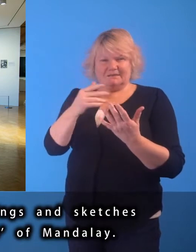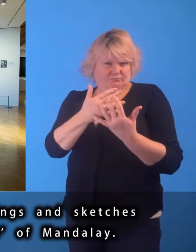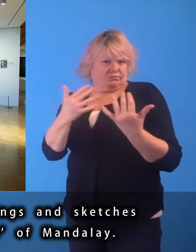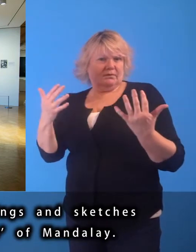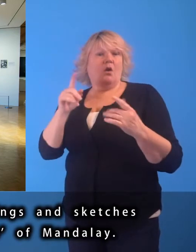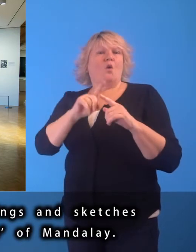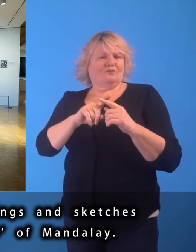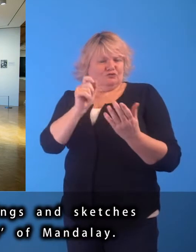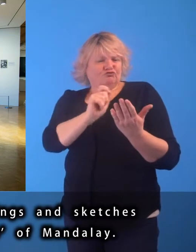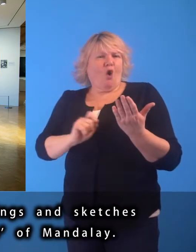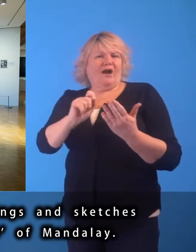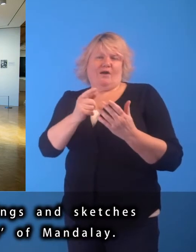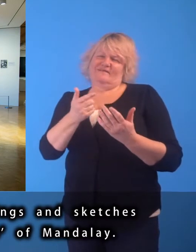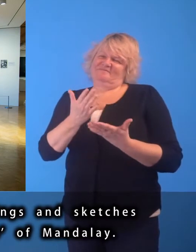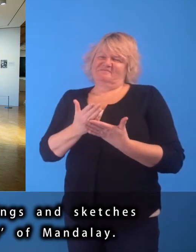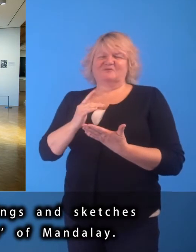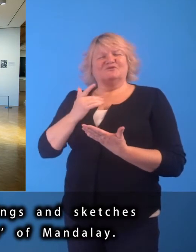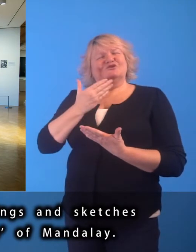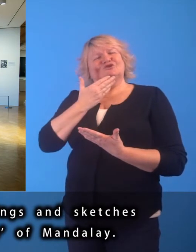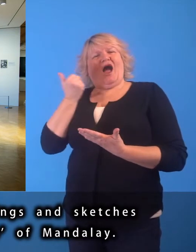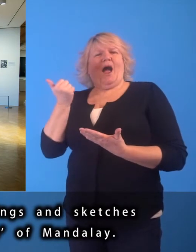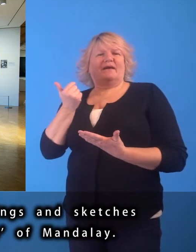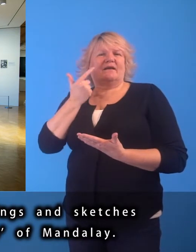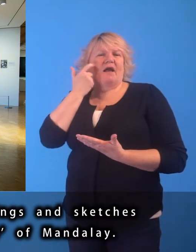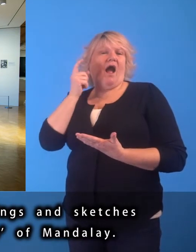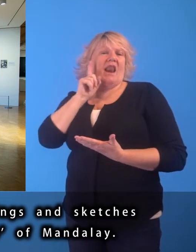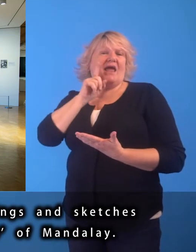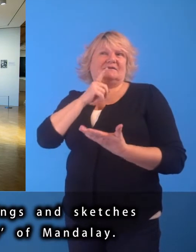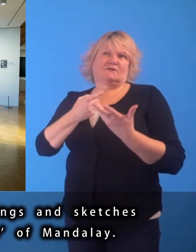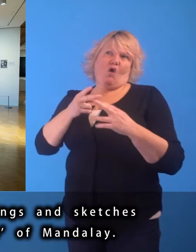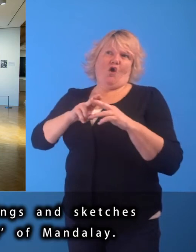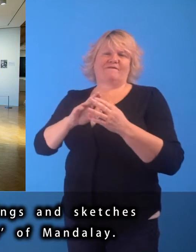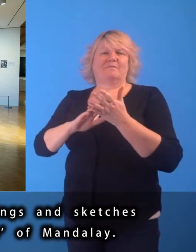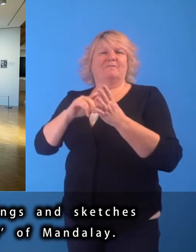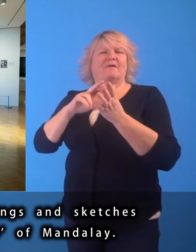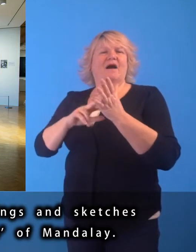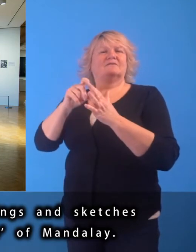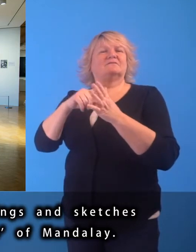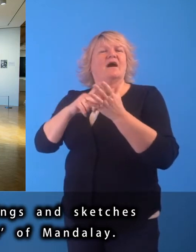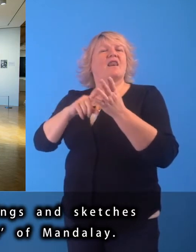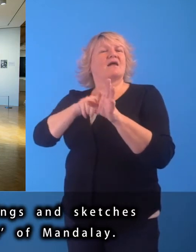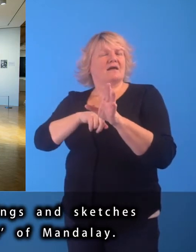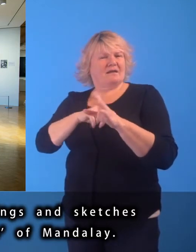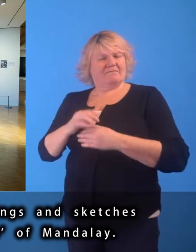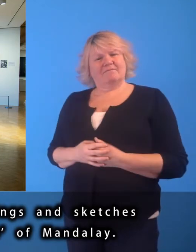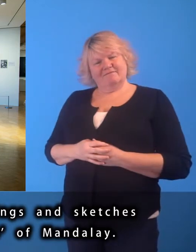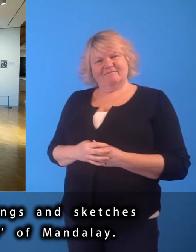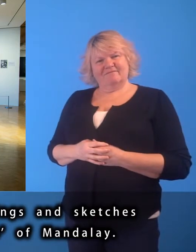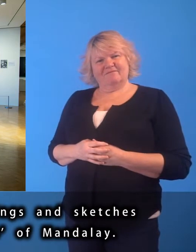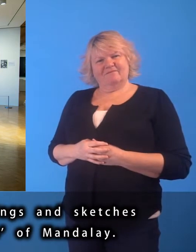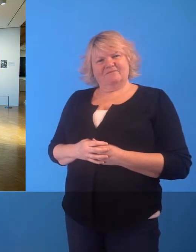and executed a number of paintings and sketches of the charming young ladies of Mandalay.